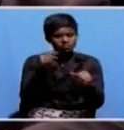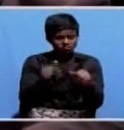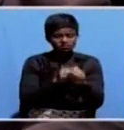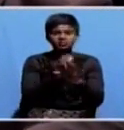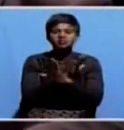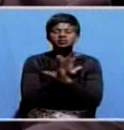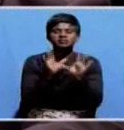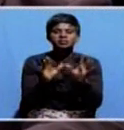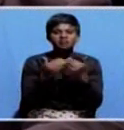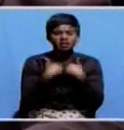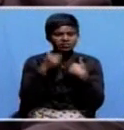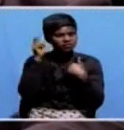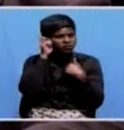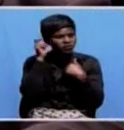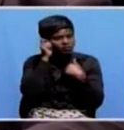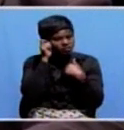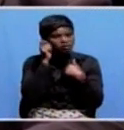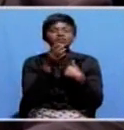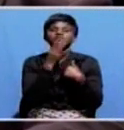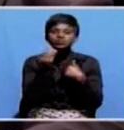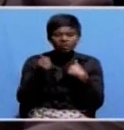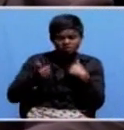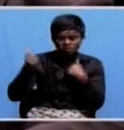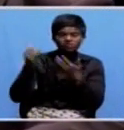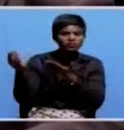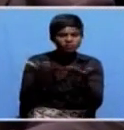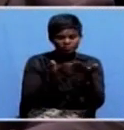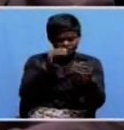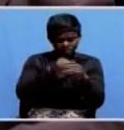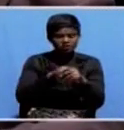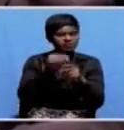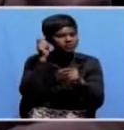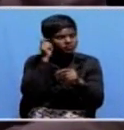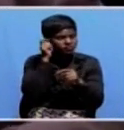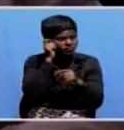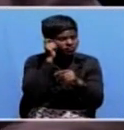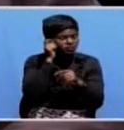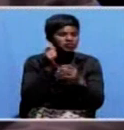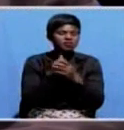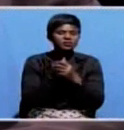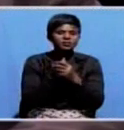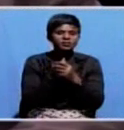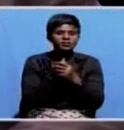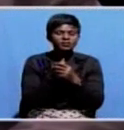Zambian, even at the village level. Now you can communicate. And now there is even,